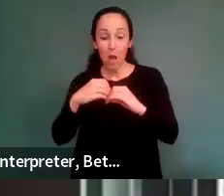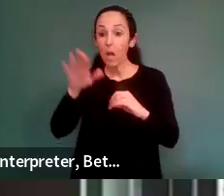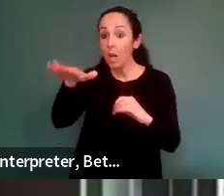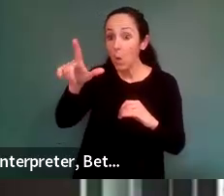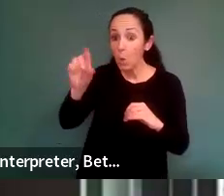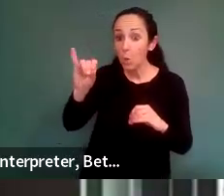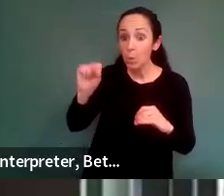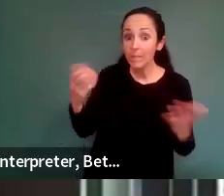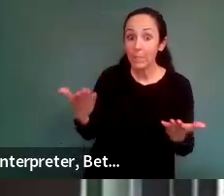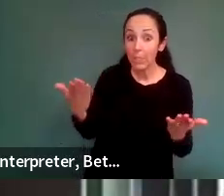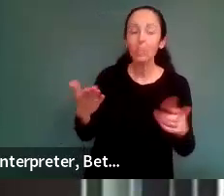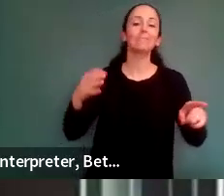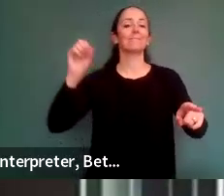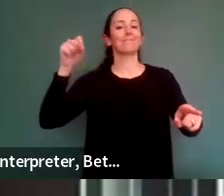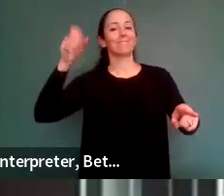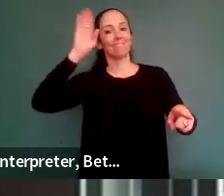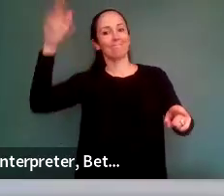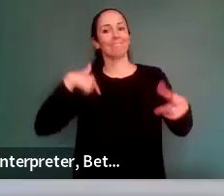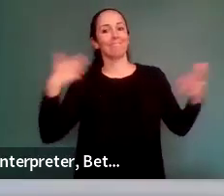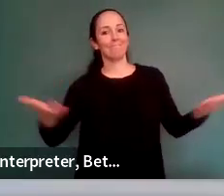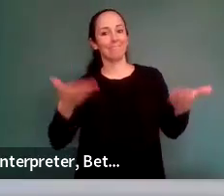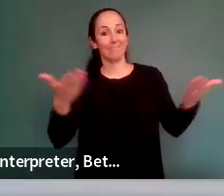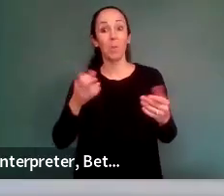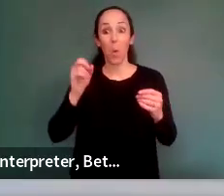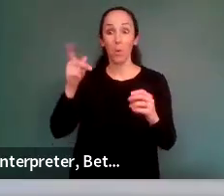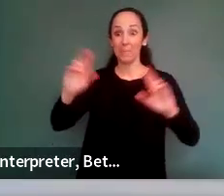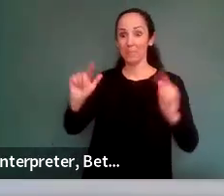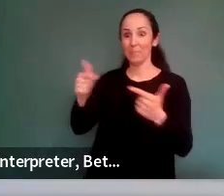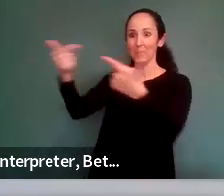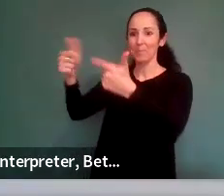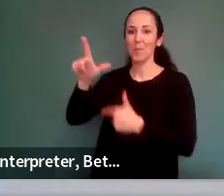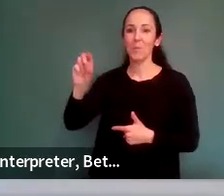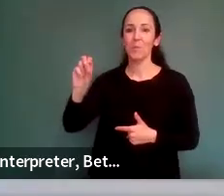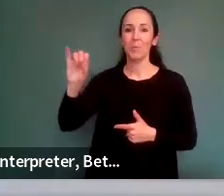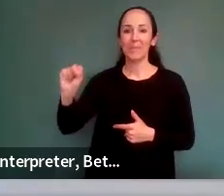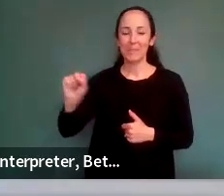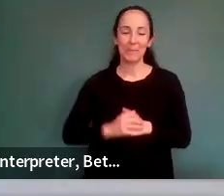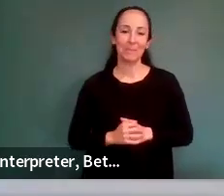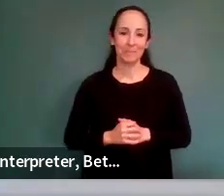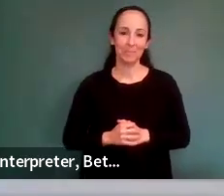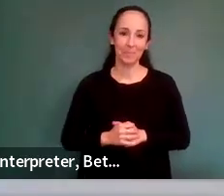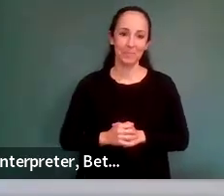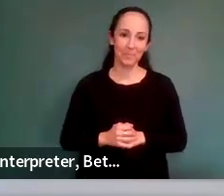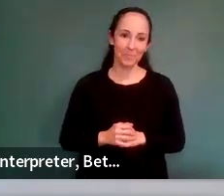I am here. Fantastic. I'll hand it off to you, Louis. Great.